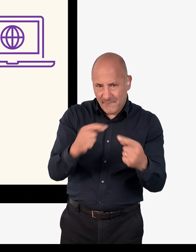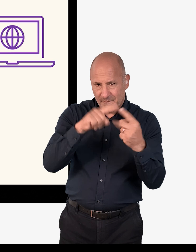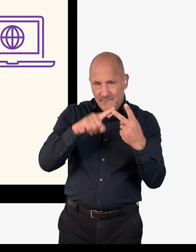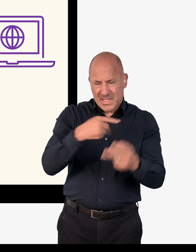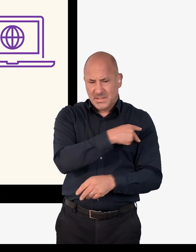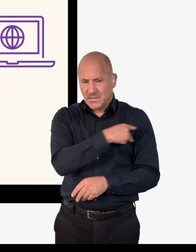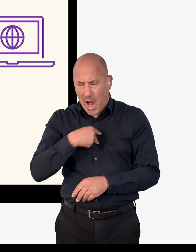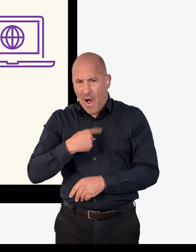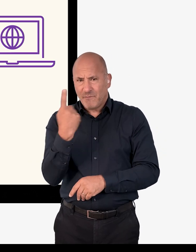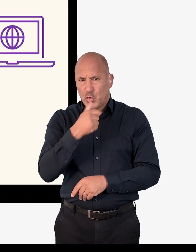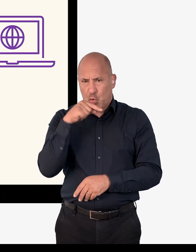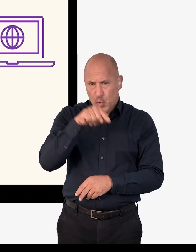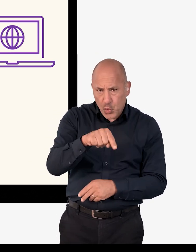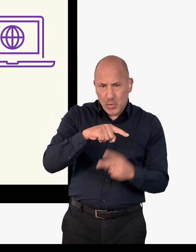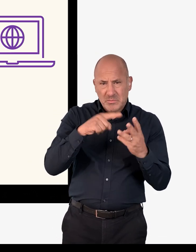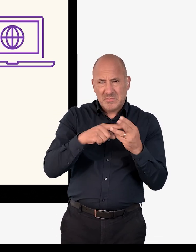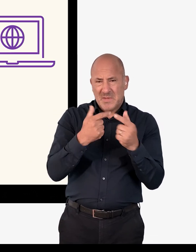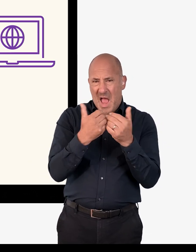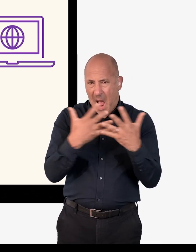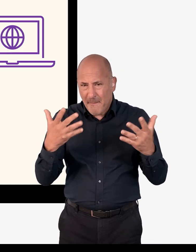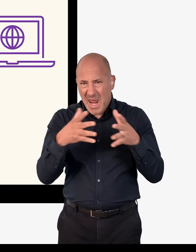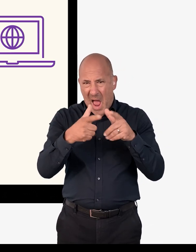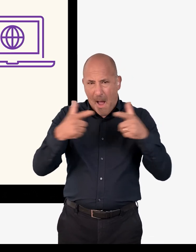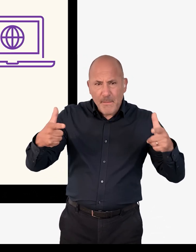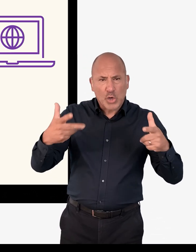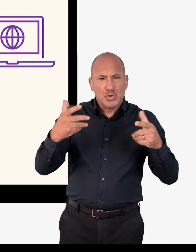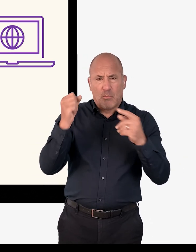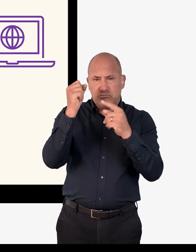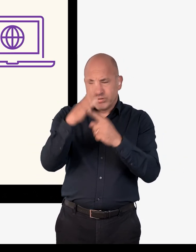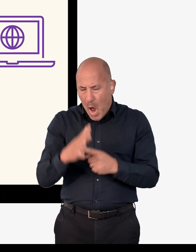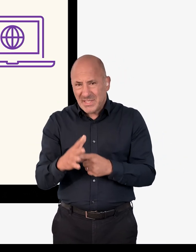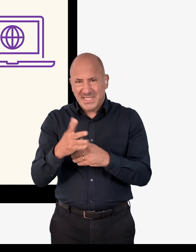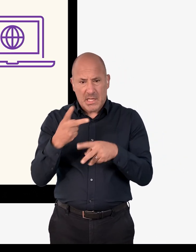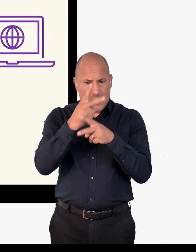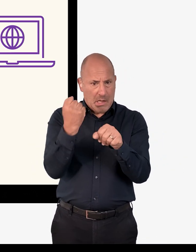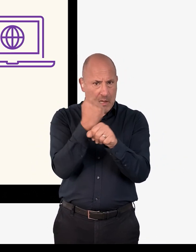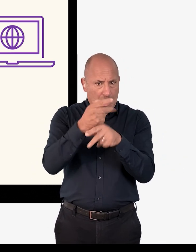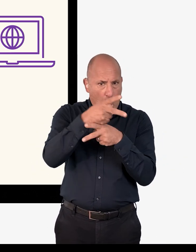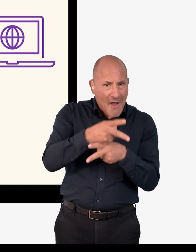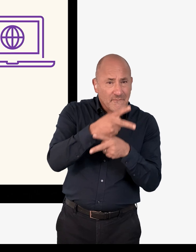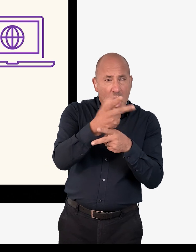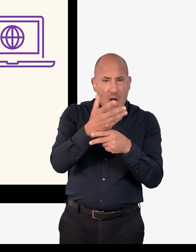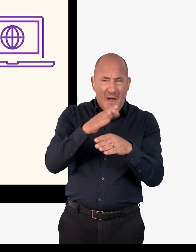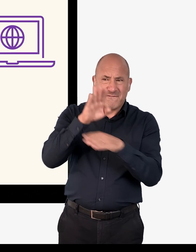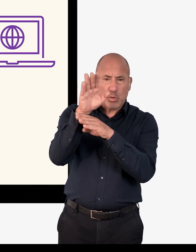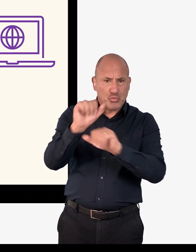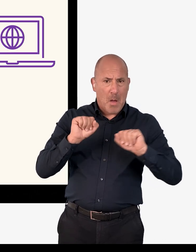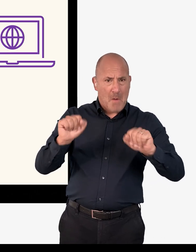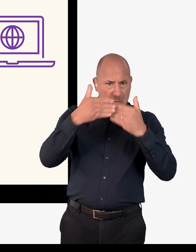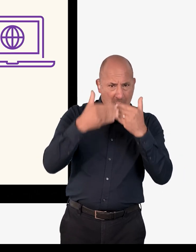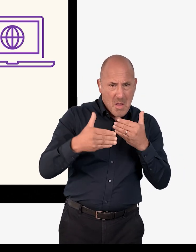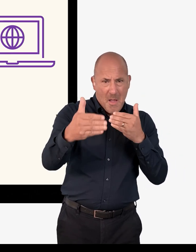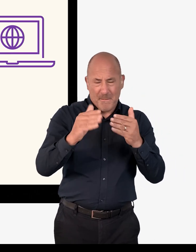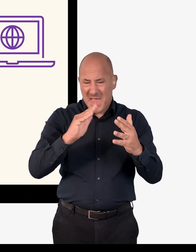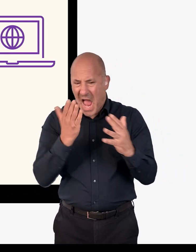key elements. Their goals: staff and users, capacity and prioritisation, maintenance